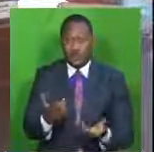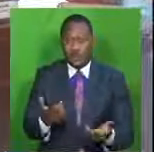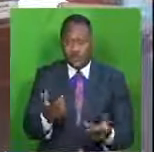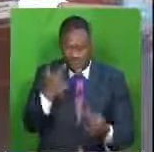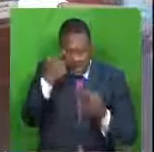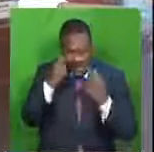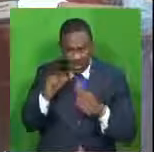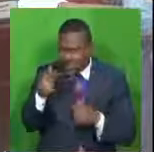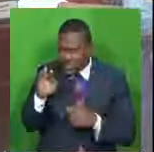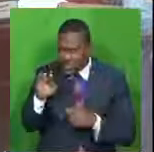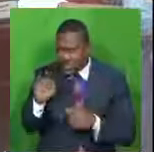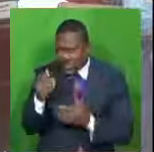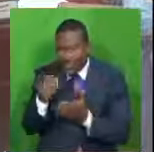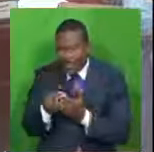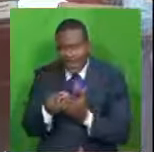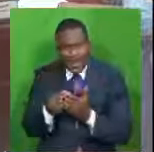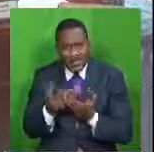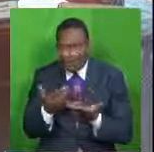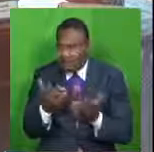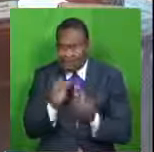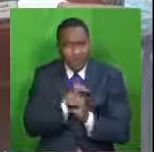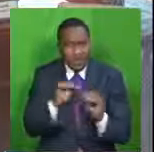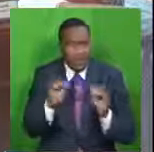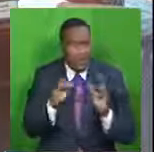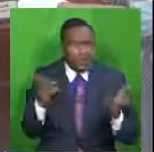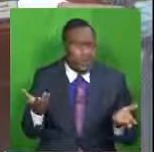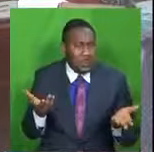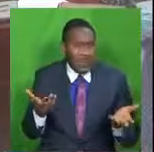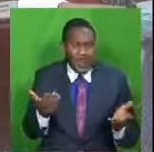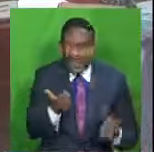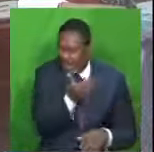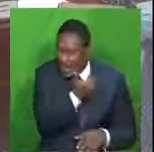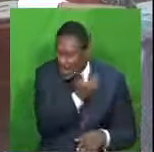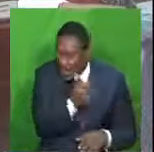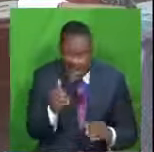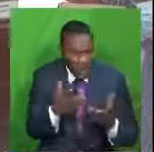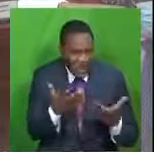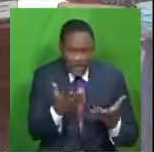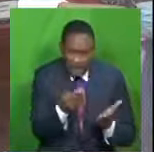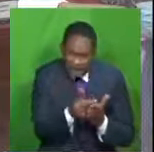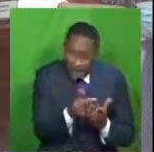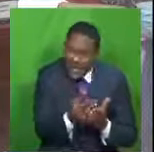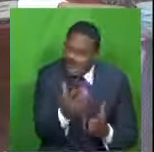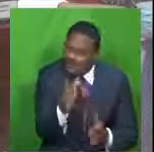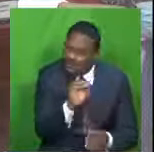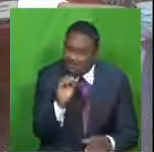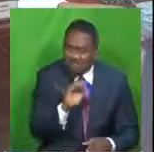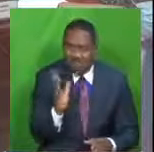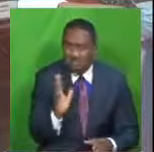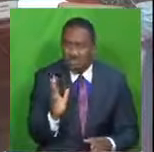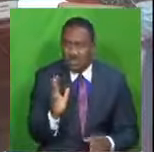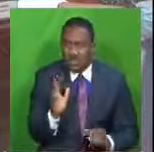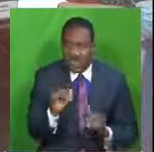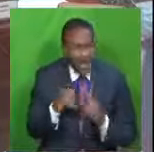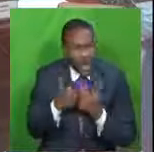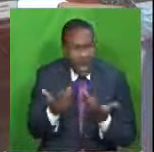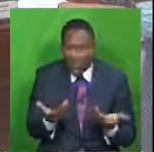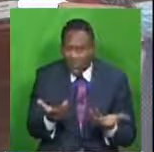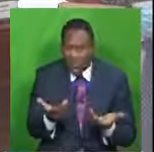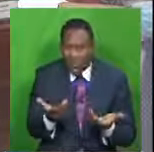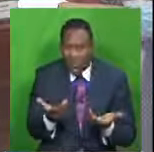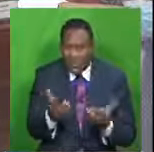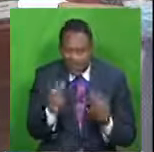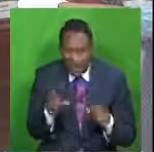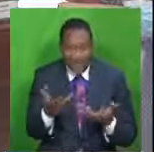Football Association and nothing comes from anywhere. So how are you seeking to make football attractive?